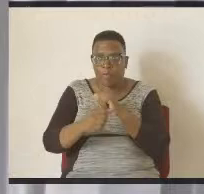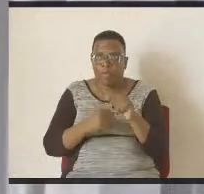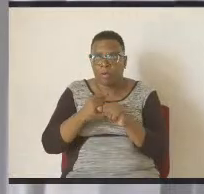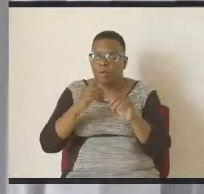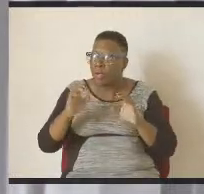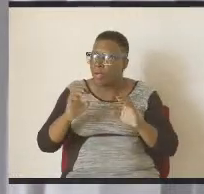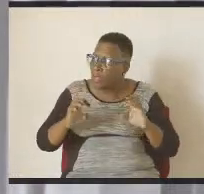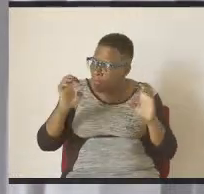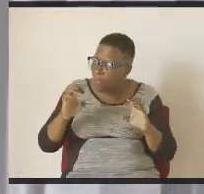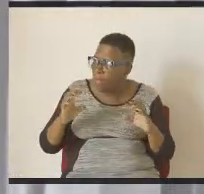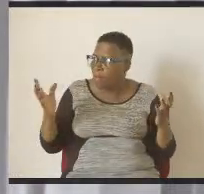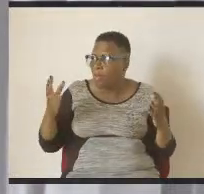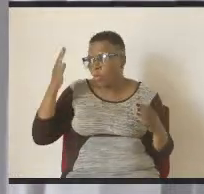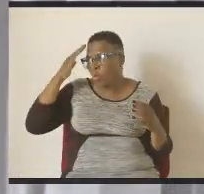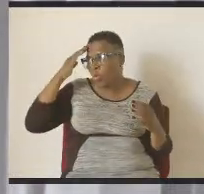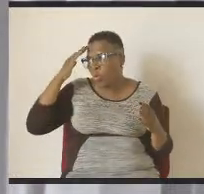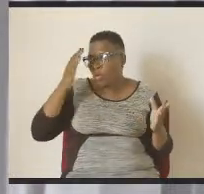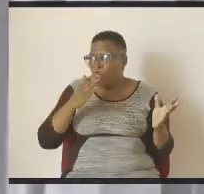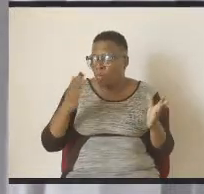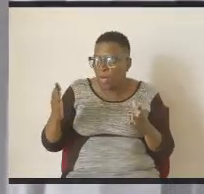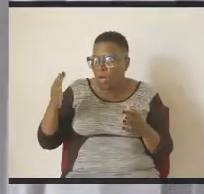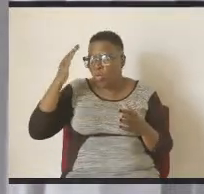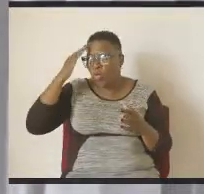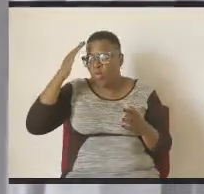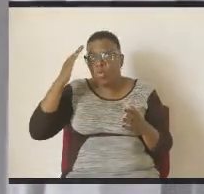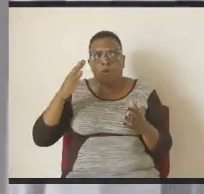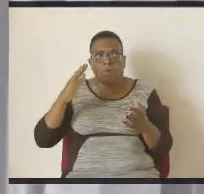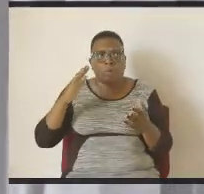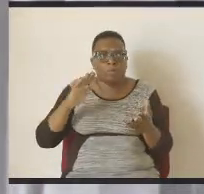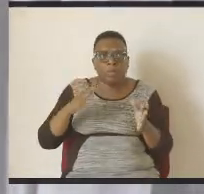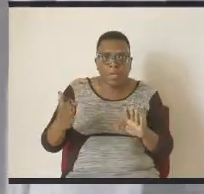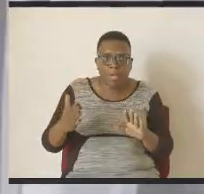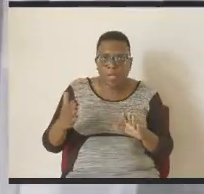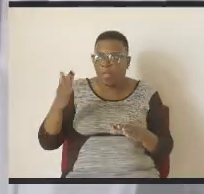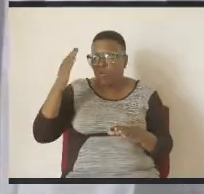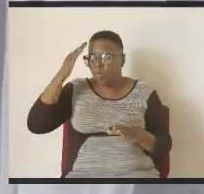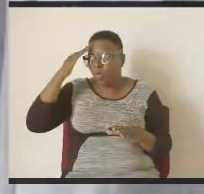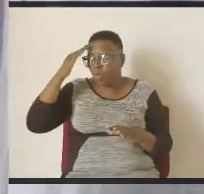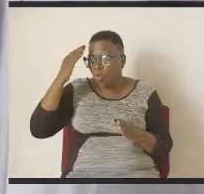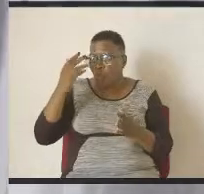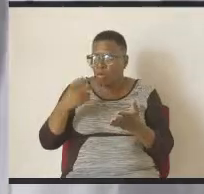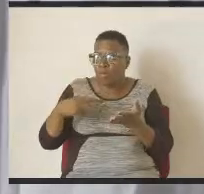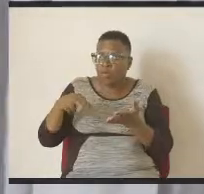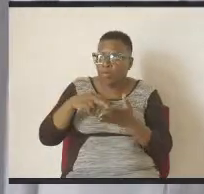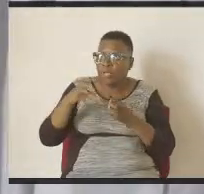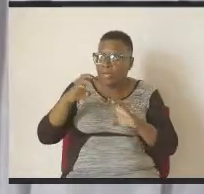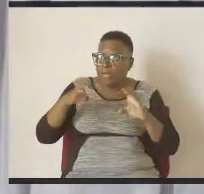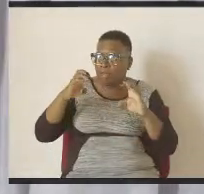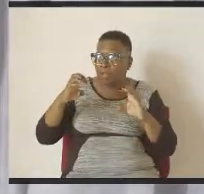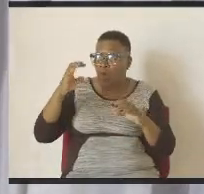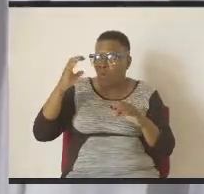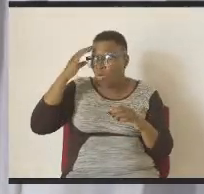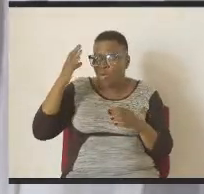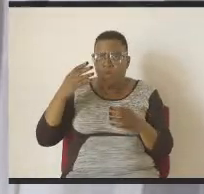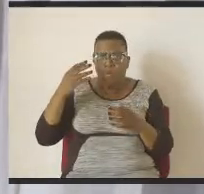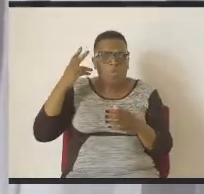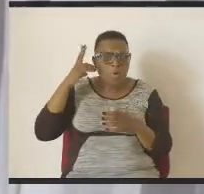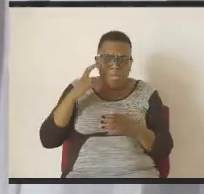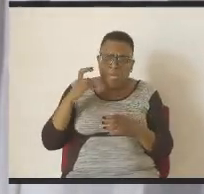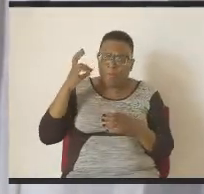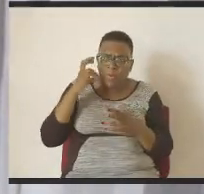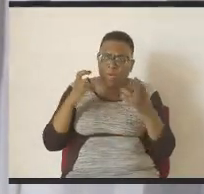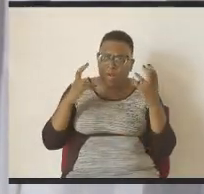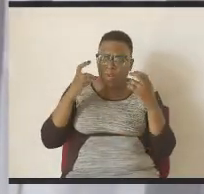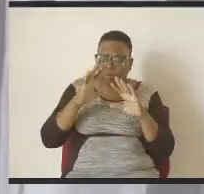church services and the messages around it and flyers and everything. And so we know the story. We've heard it many times before. We've been in